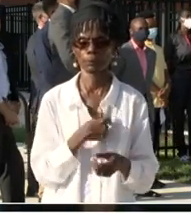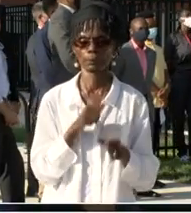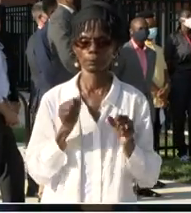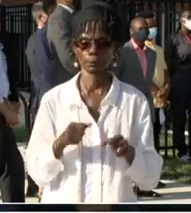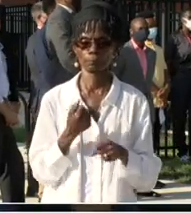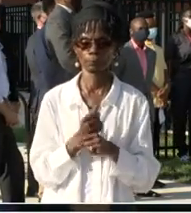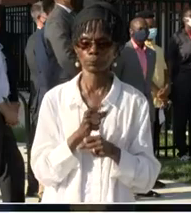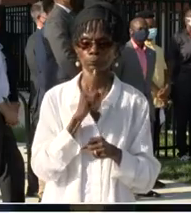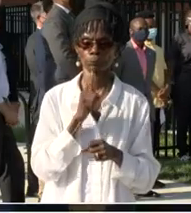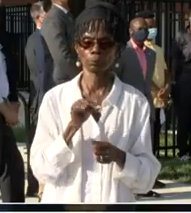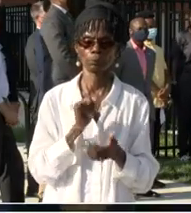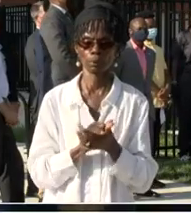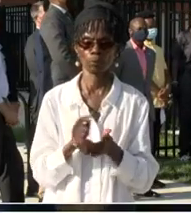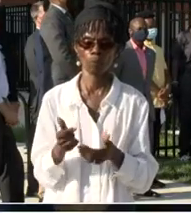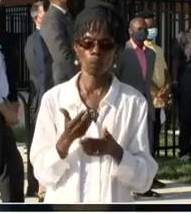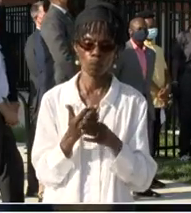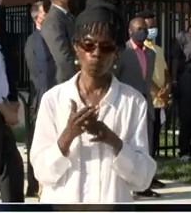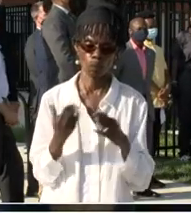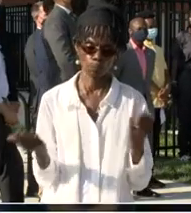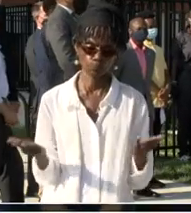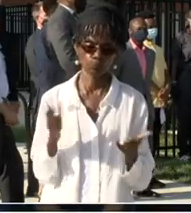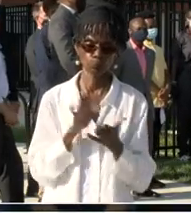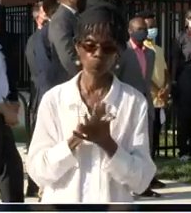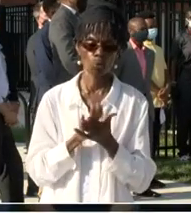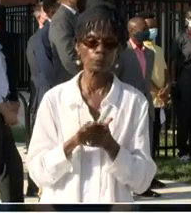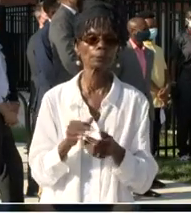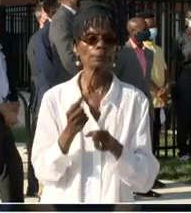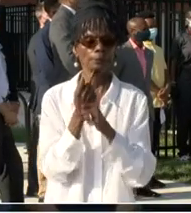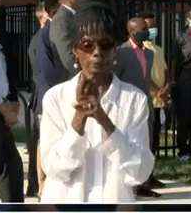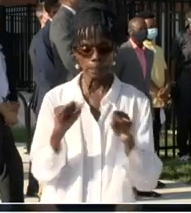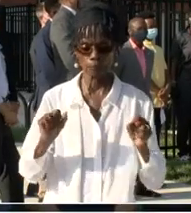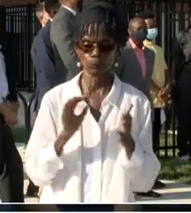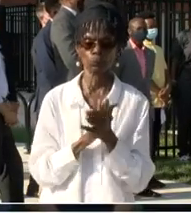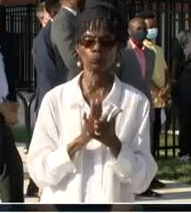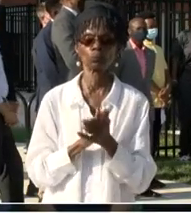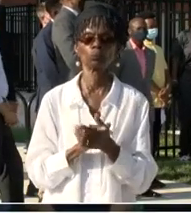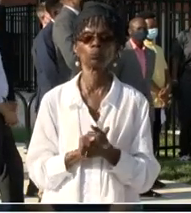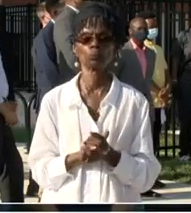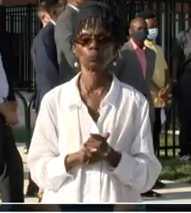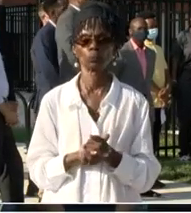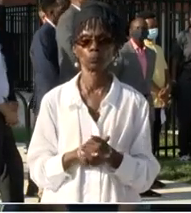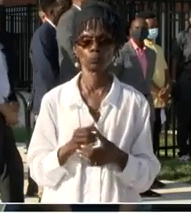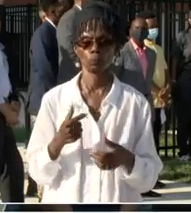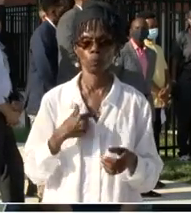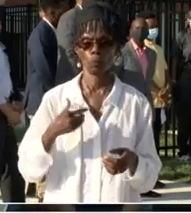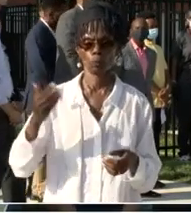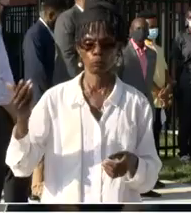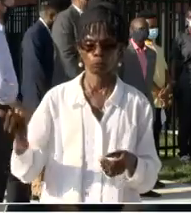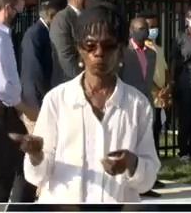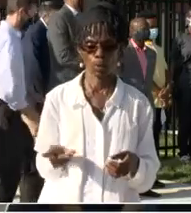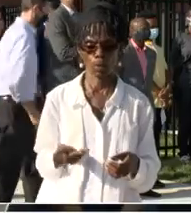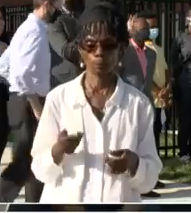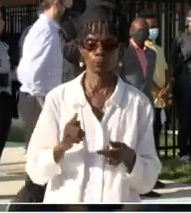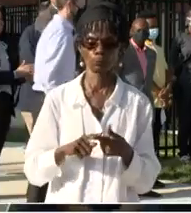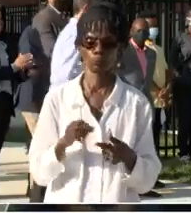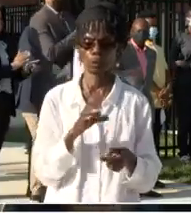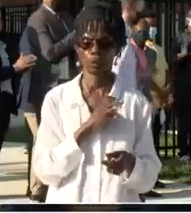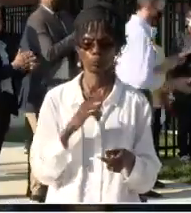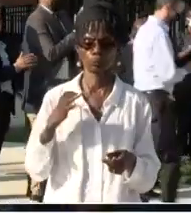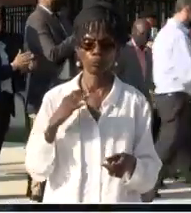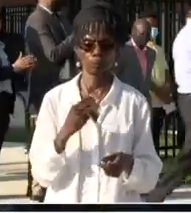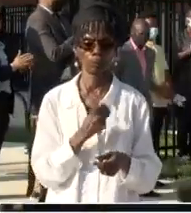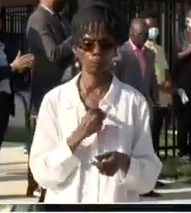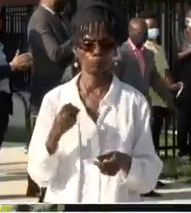strong. So with that, it brings me pleasure to introduce your council member to also welcome you. Charles?